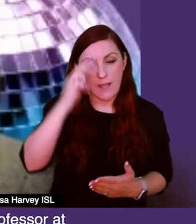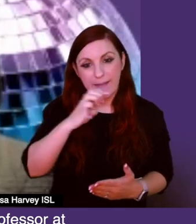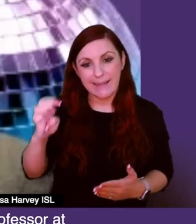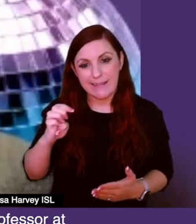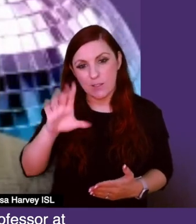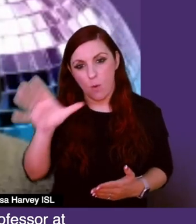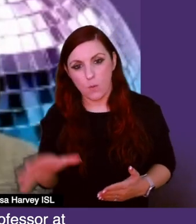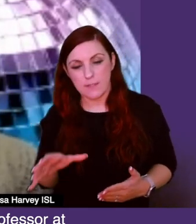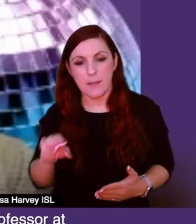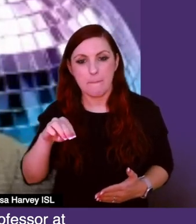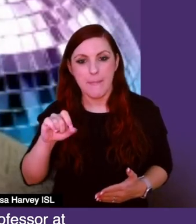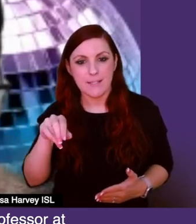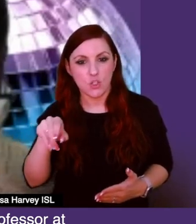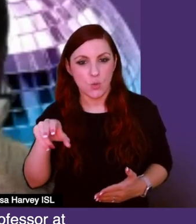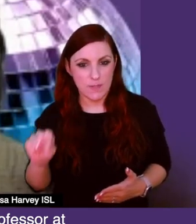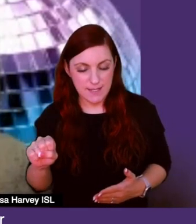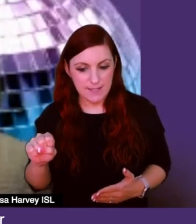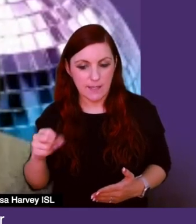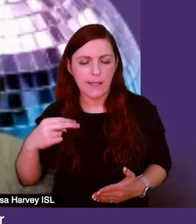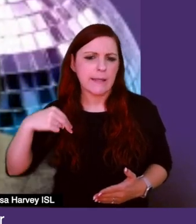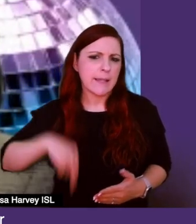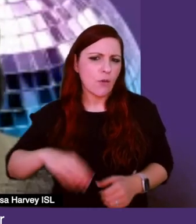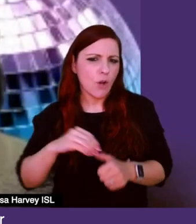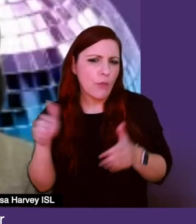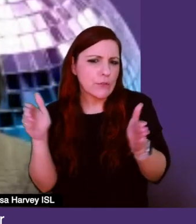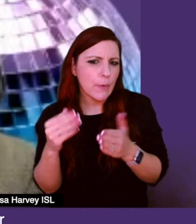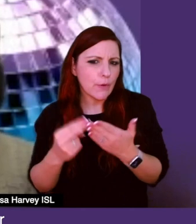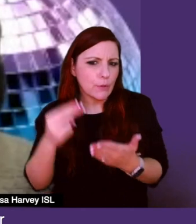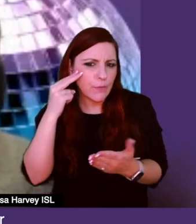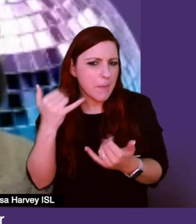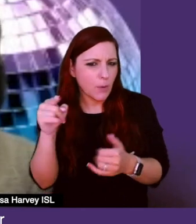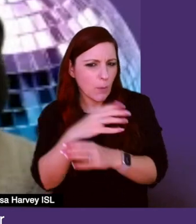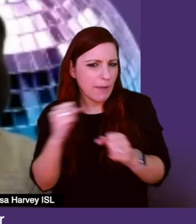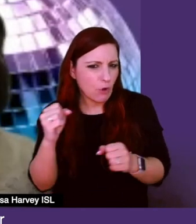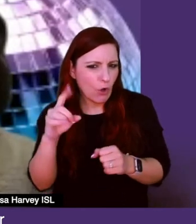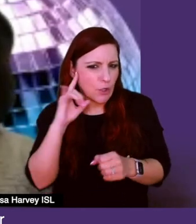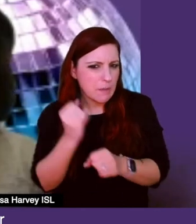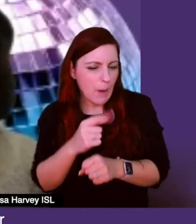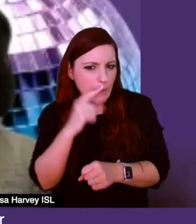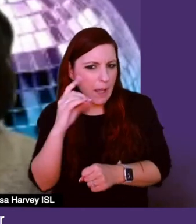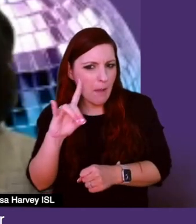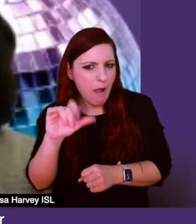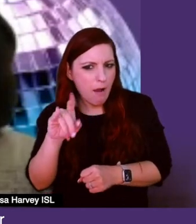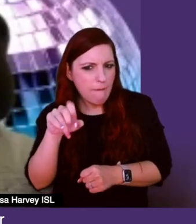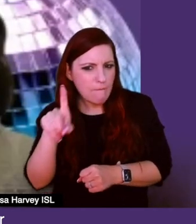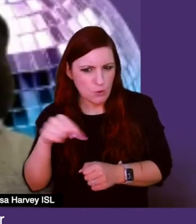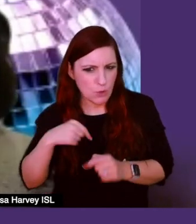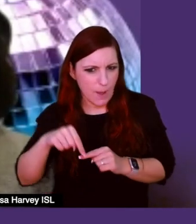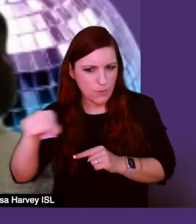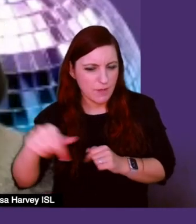East Coast of the U.S. in Massachusetts, near another small university you've probably never heard of. We're down the street from